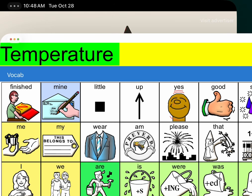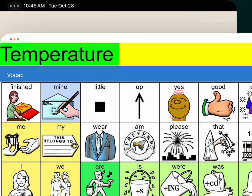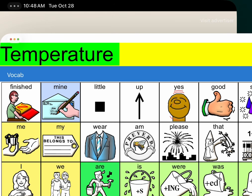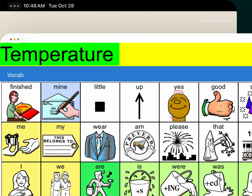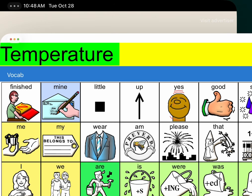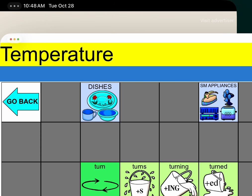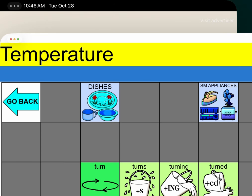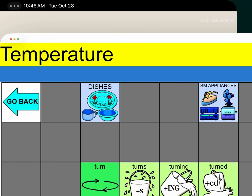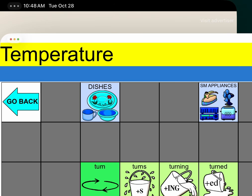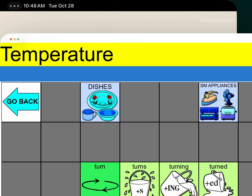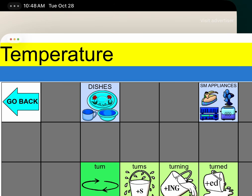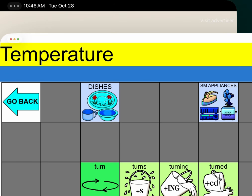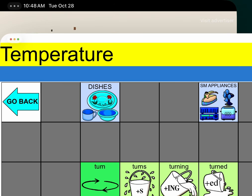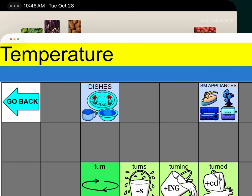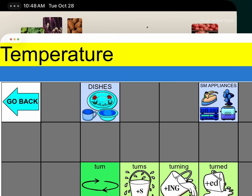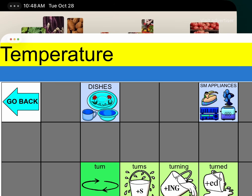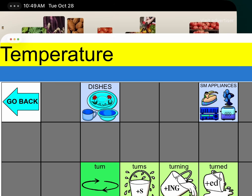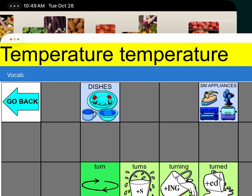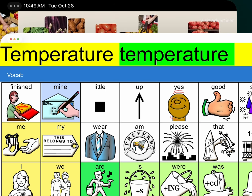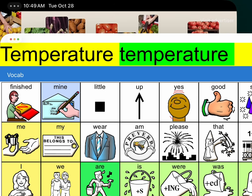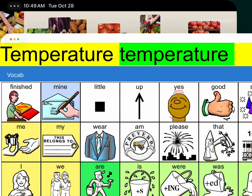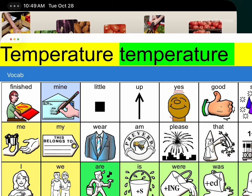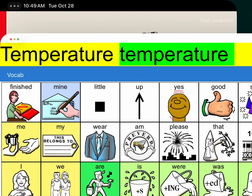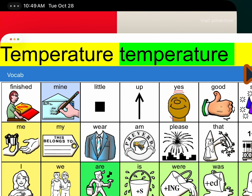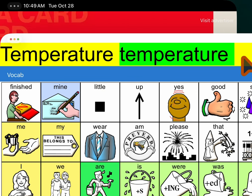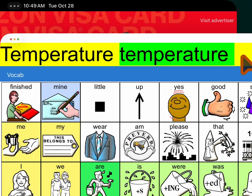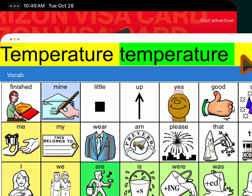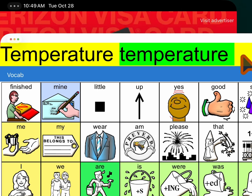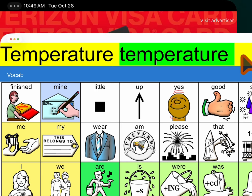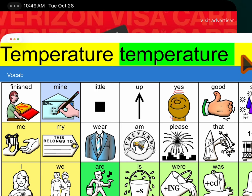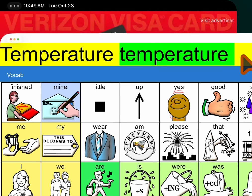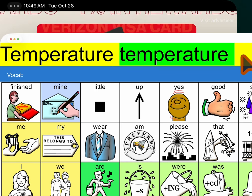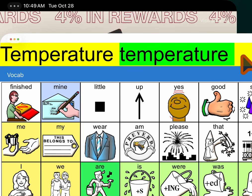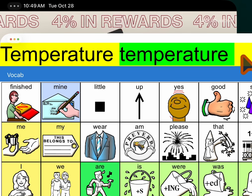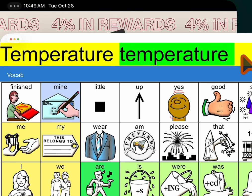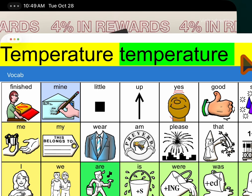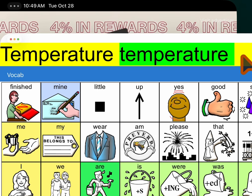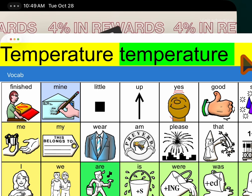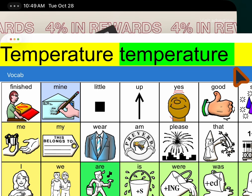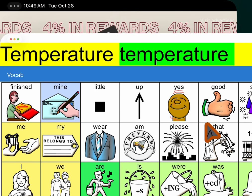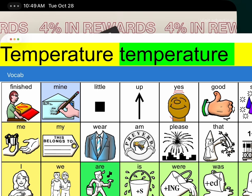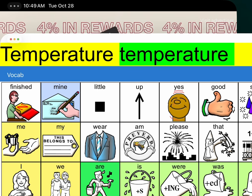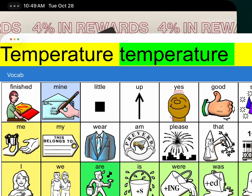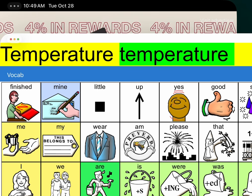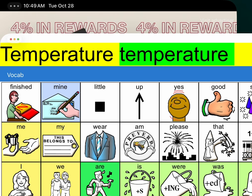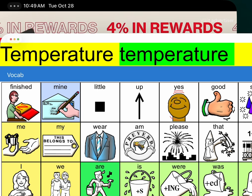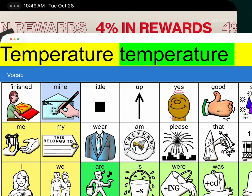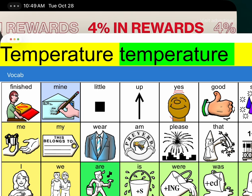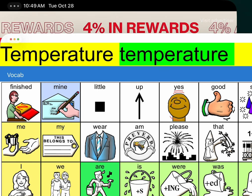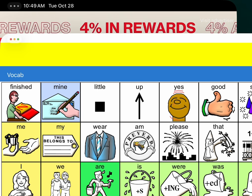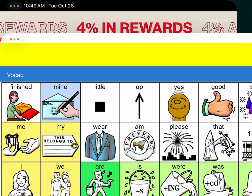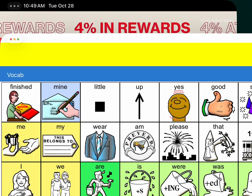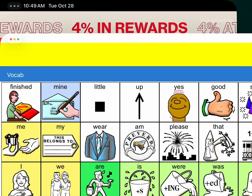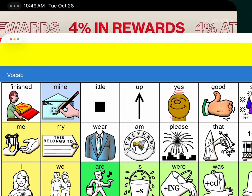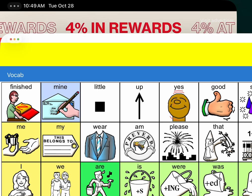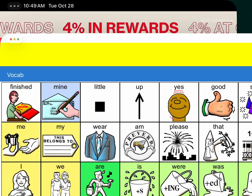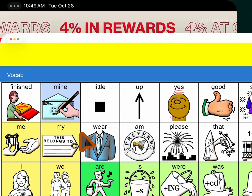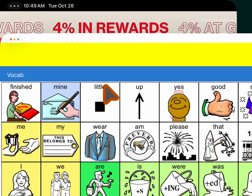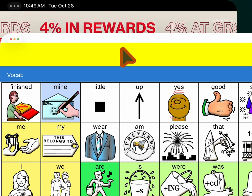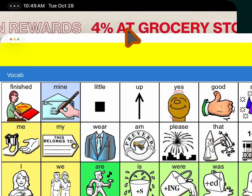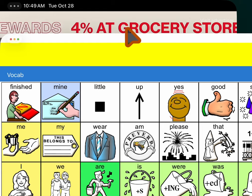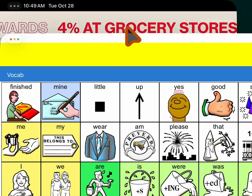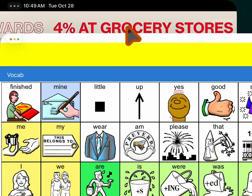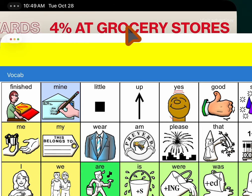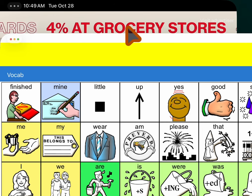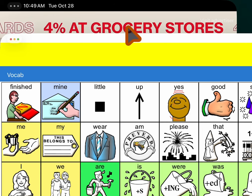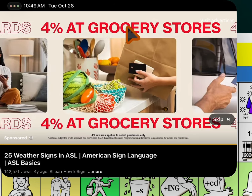Temperature. Your weekly grocery bill adds up. Temperature. With the Verizon Visa card, spend Temperature, 10% rewards you temperature. want. Start earning 4% in rewards